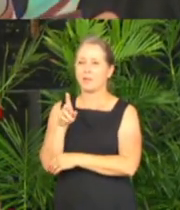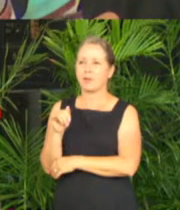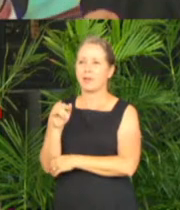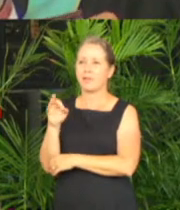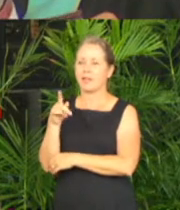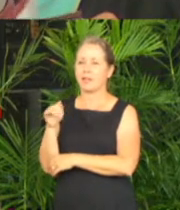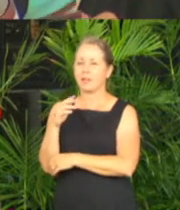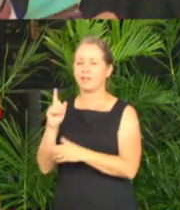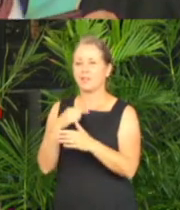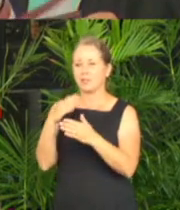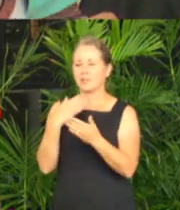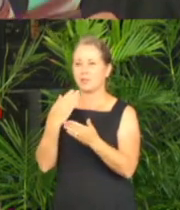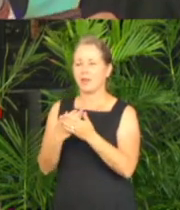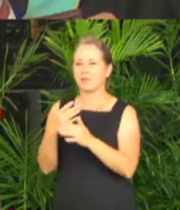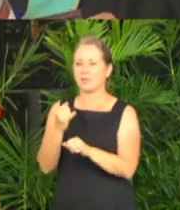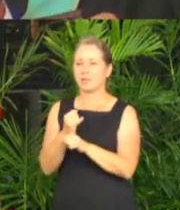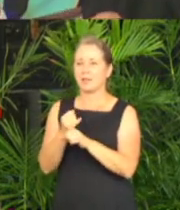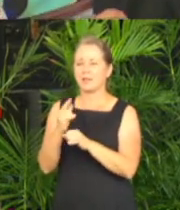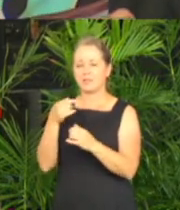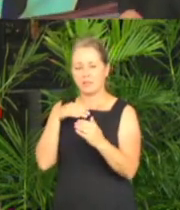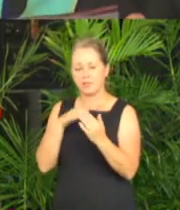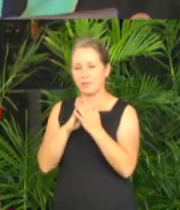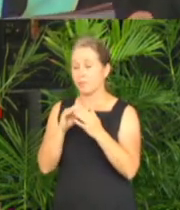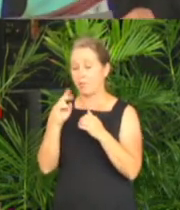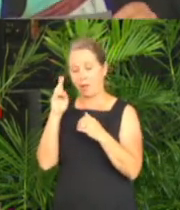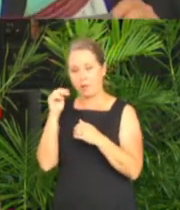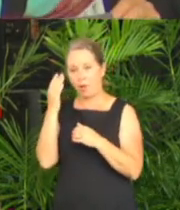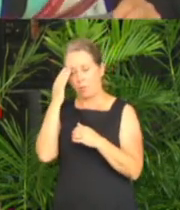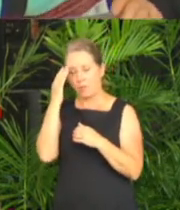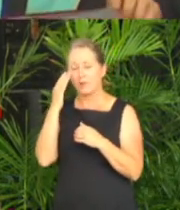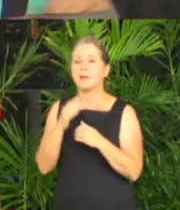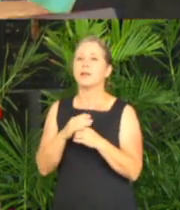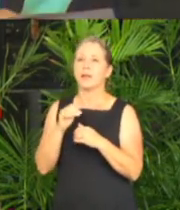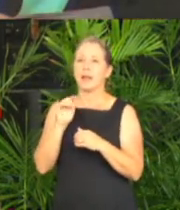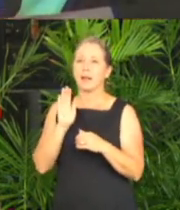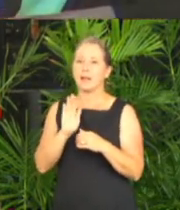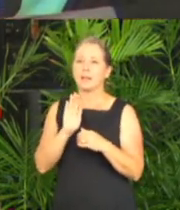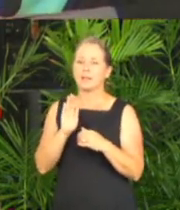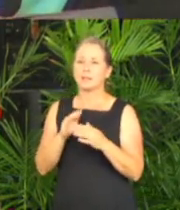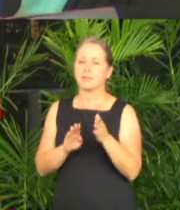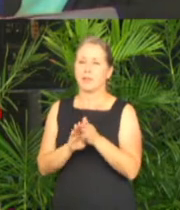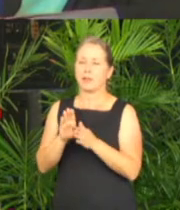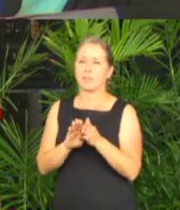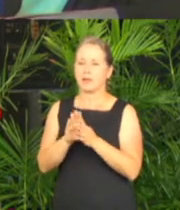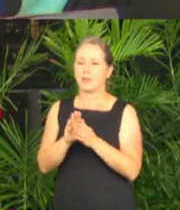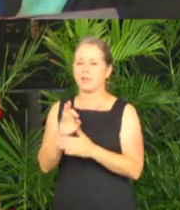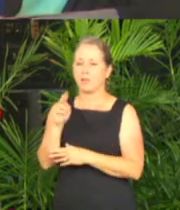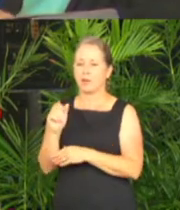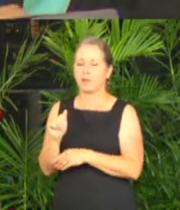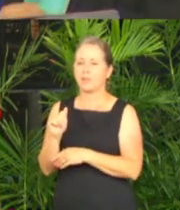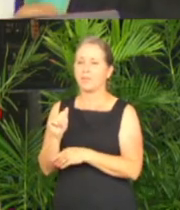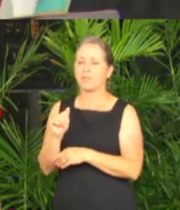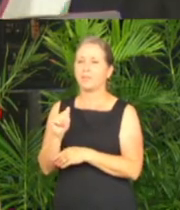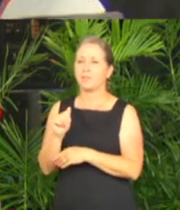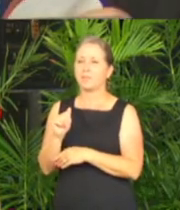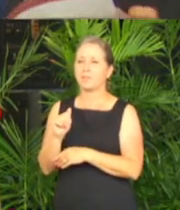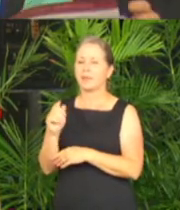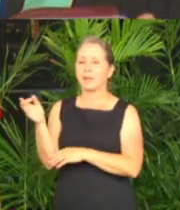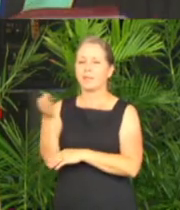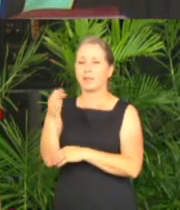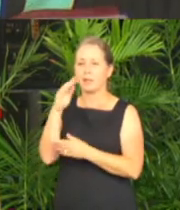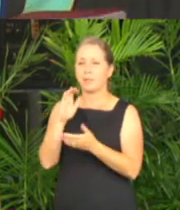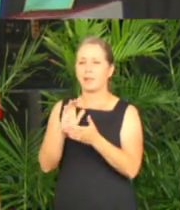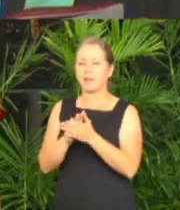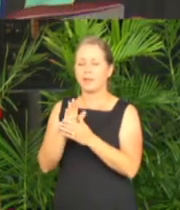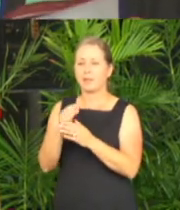arrived to St. Augustine, he was faced with the unknown in his prospects of developing Florida. Flagler believed